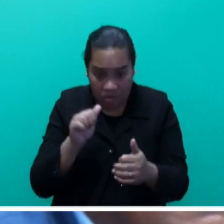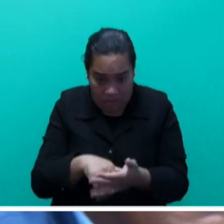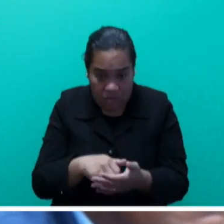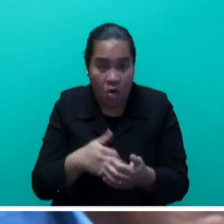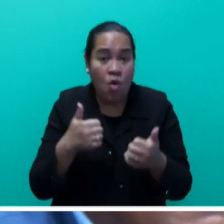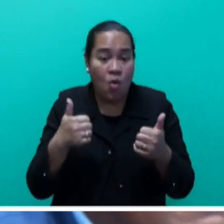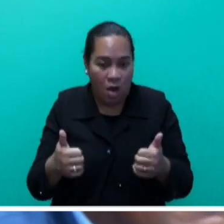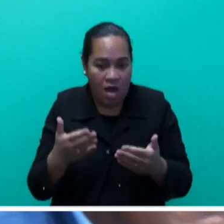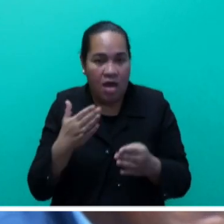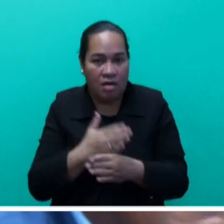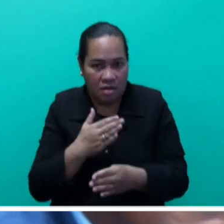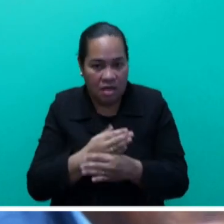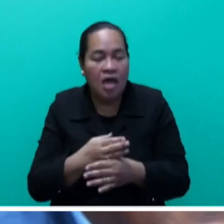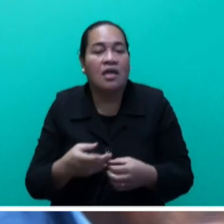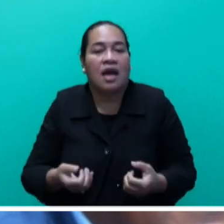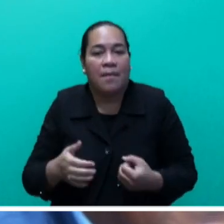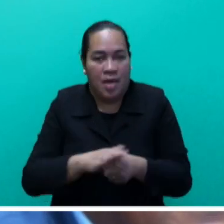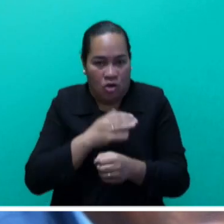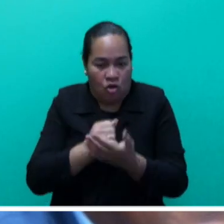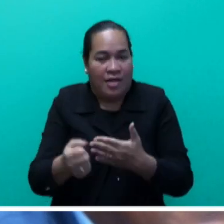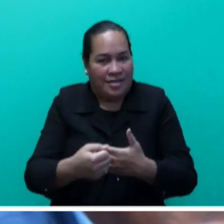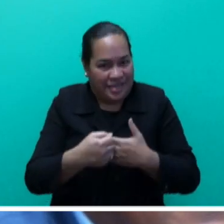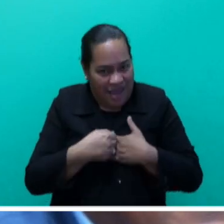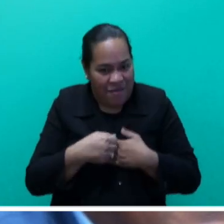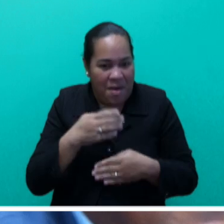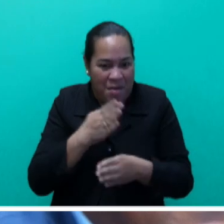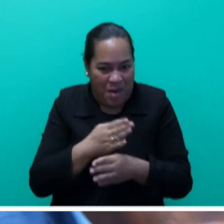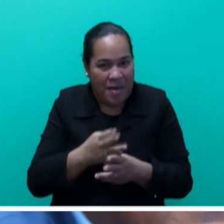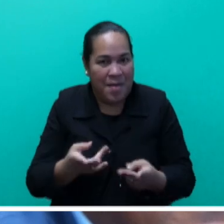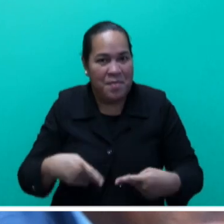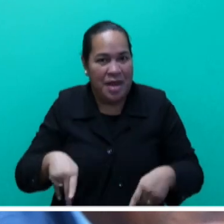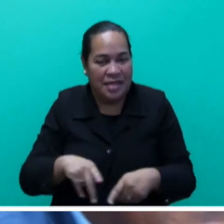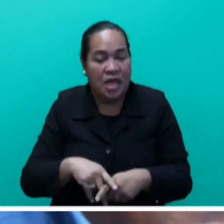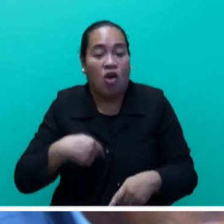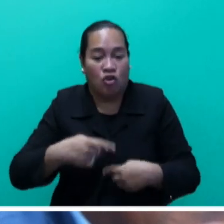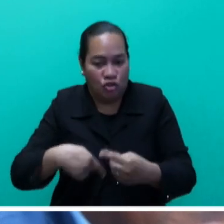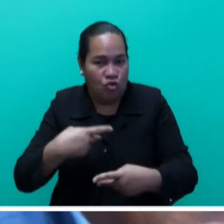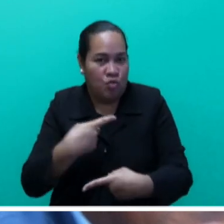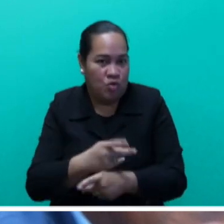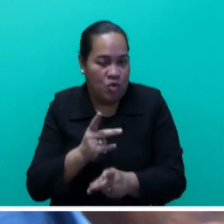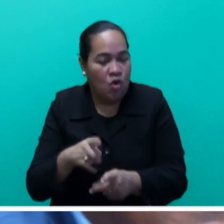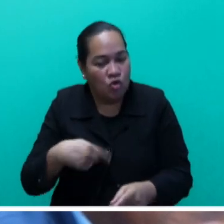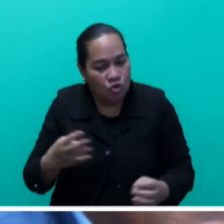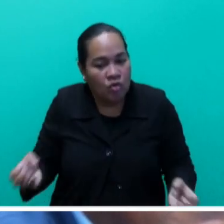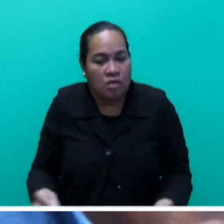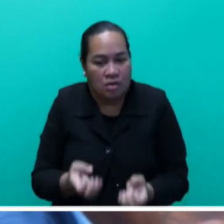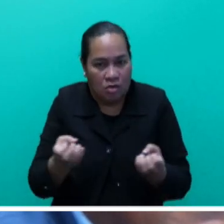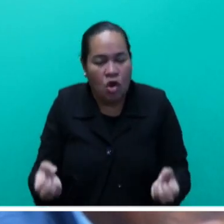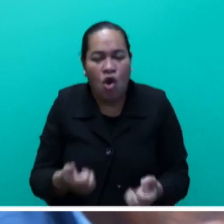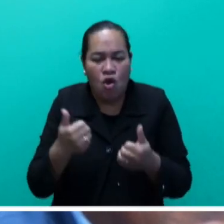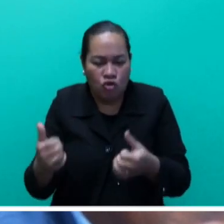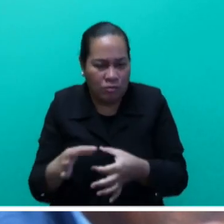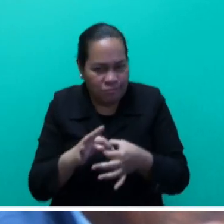ensure safe and healthy workplaces, ensure productivity and continue to encourage good faith employment relations